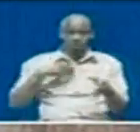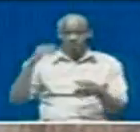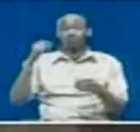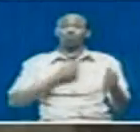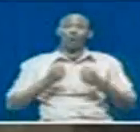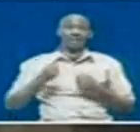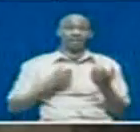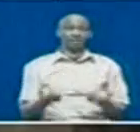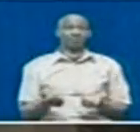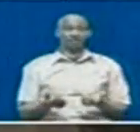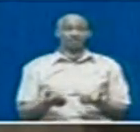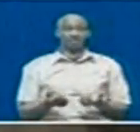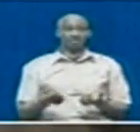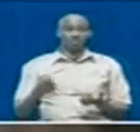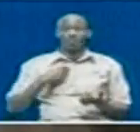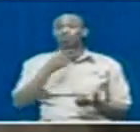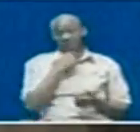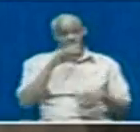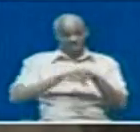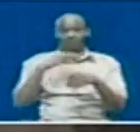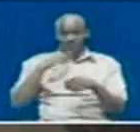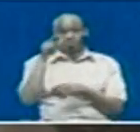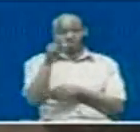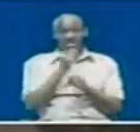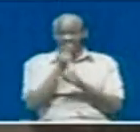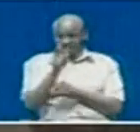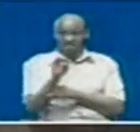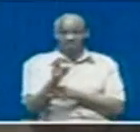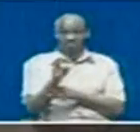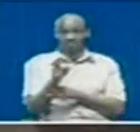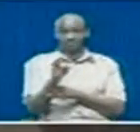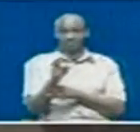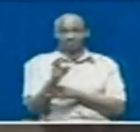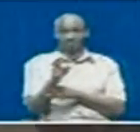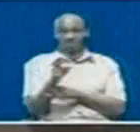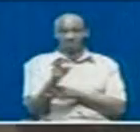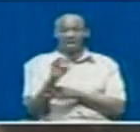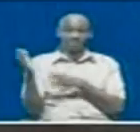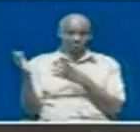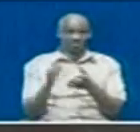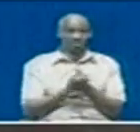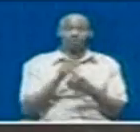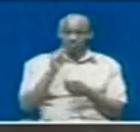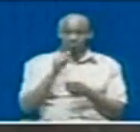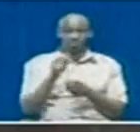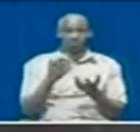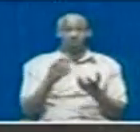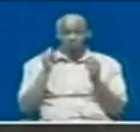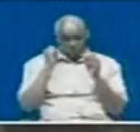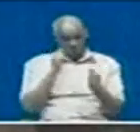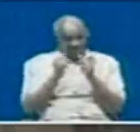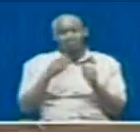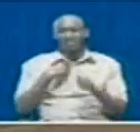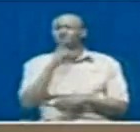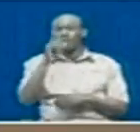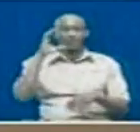Rwanda. We are going to look for the perpetrator. And believe me, on getting him, which I'm very sure you